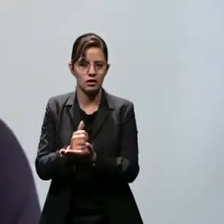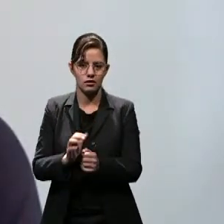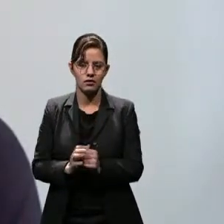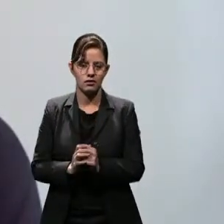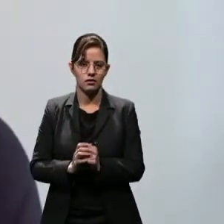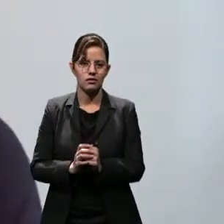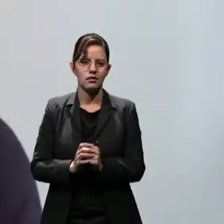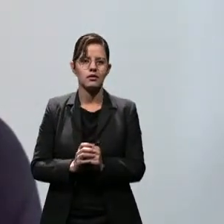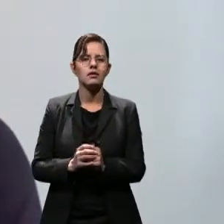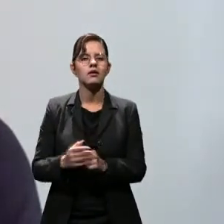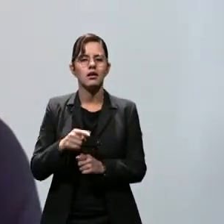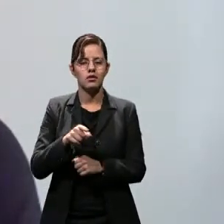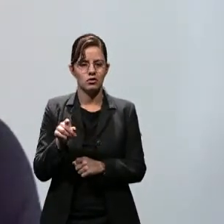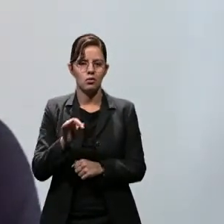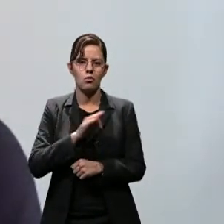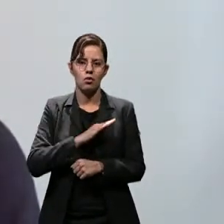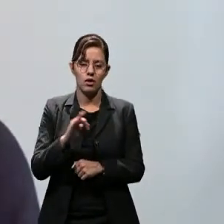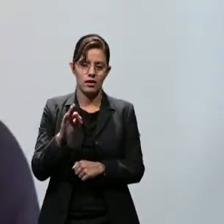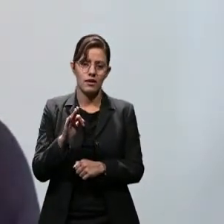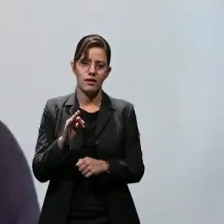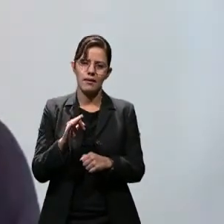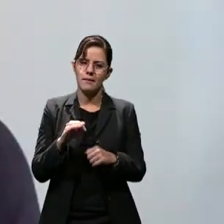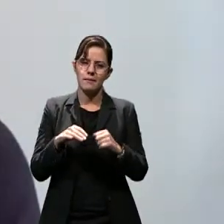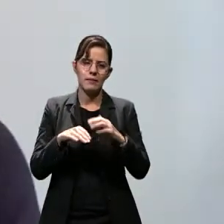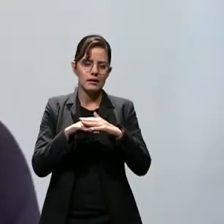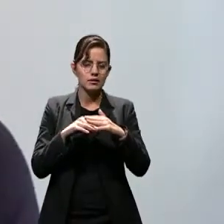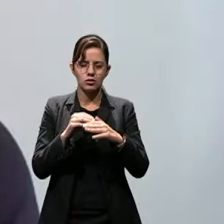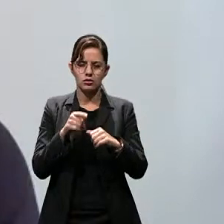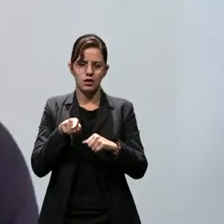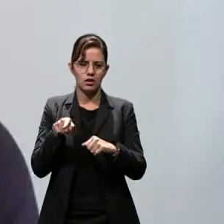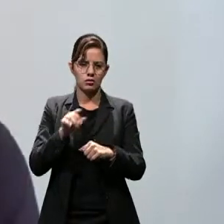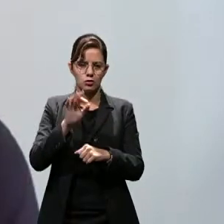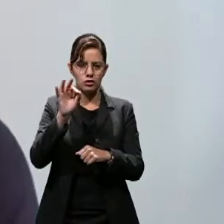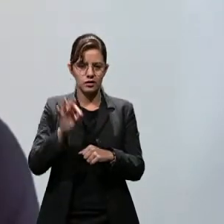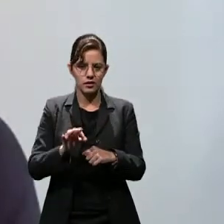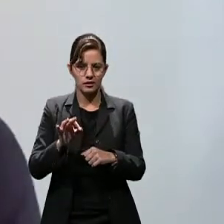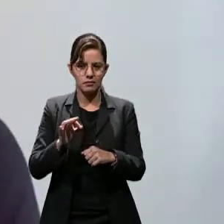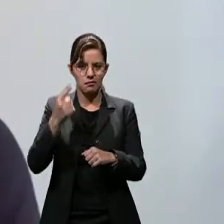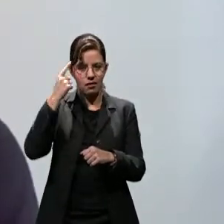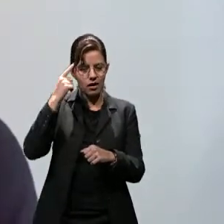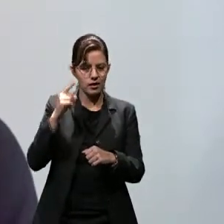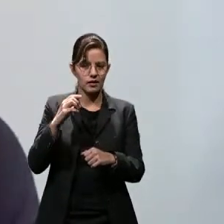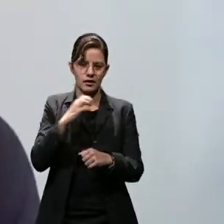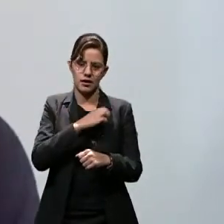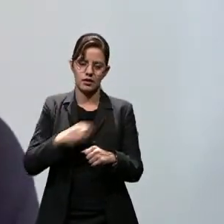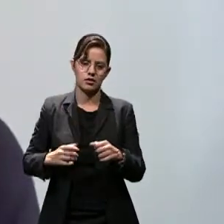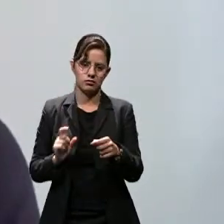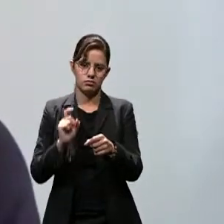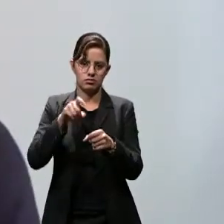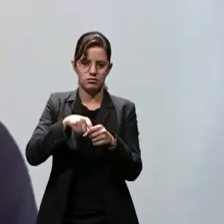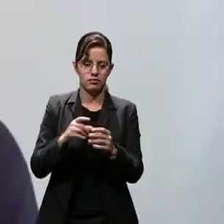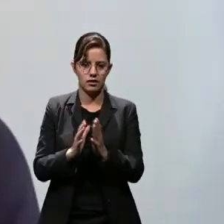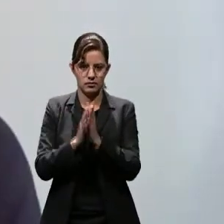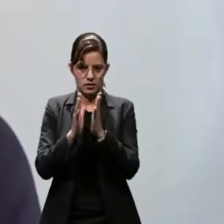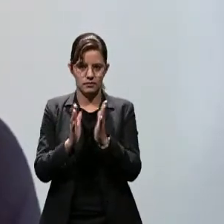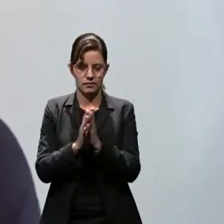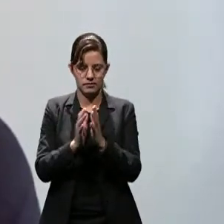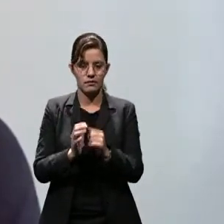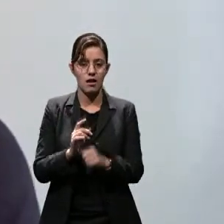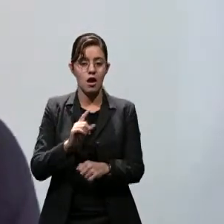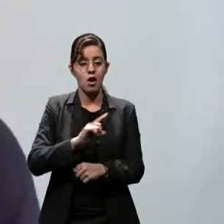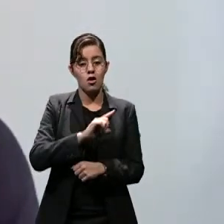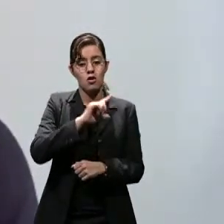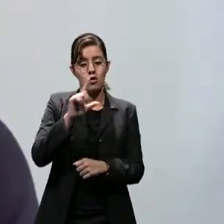to guarantee a minimum participation in electoral bodies of women or decision-making. But